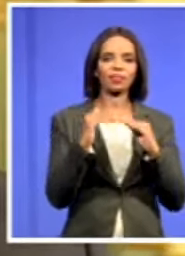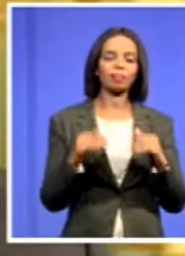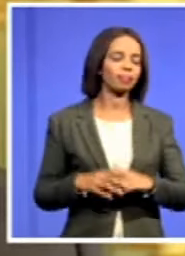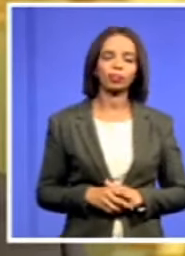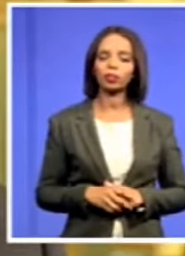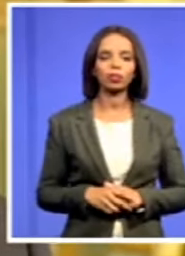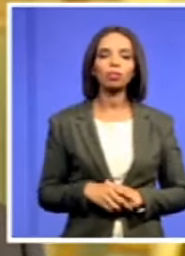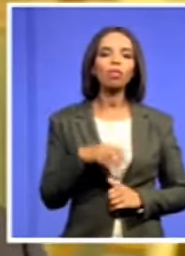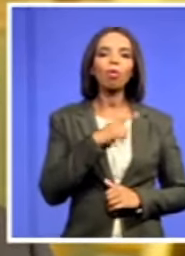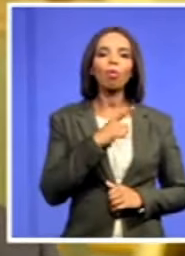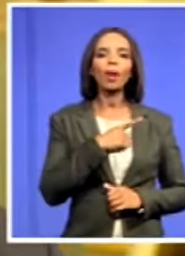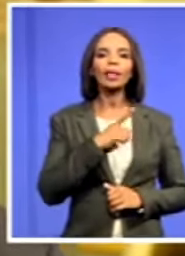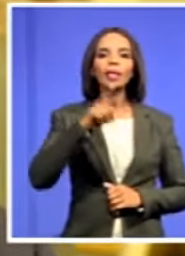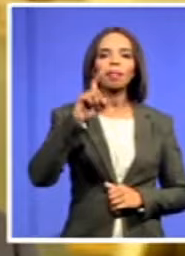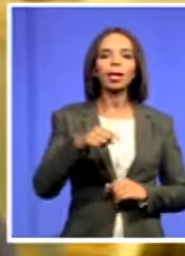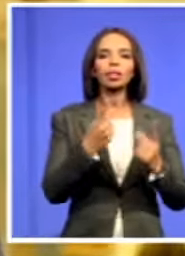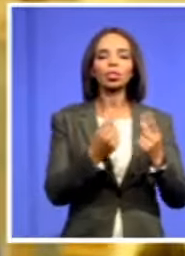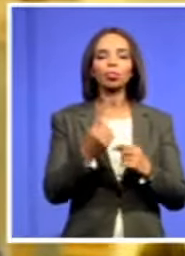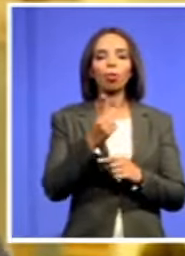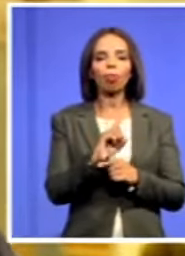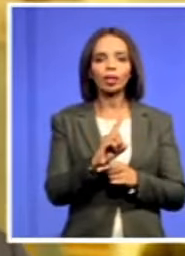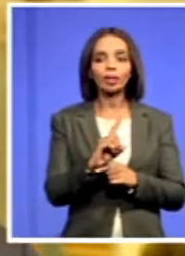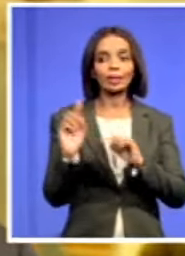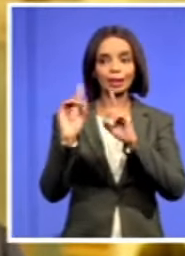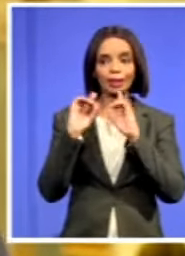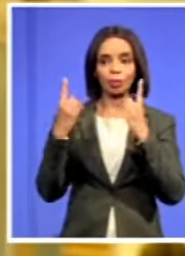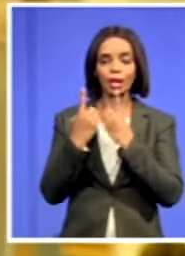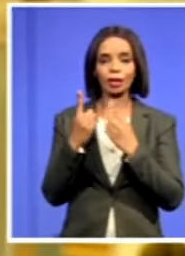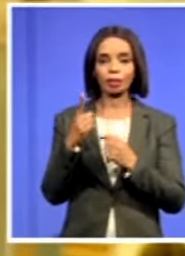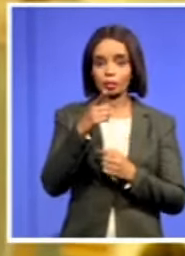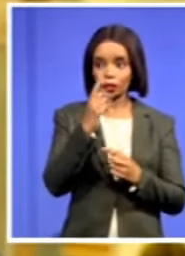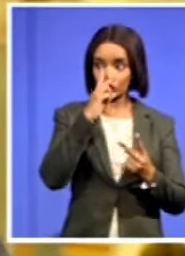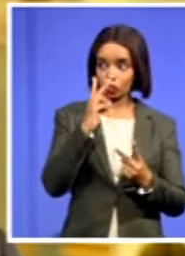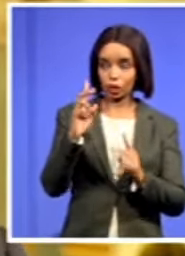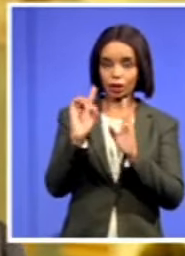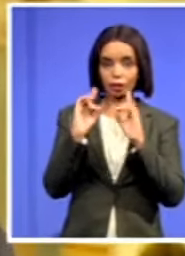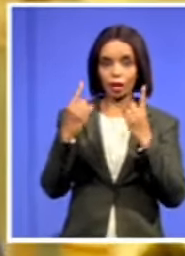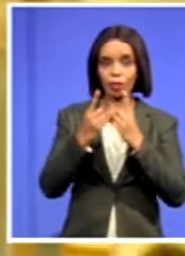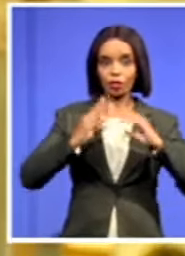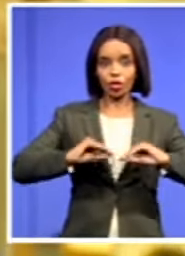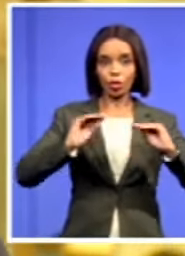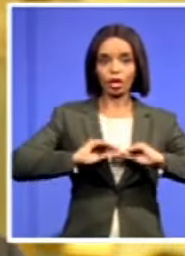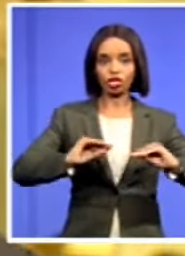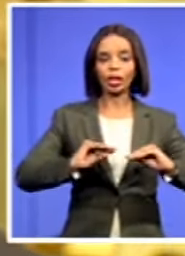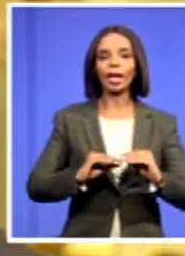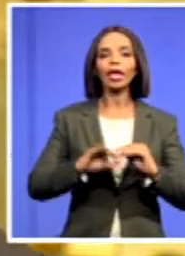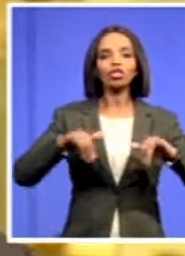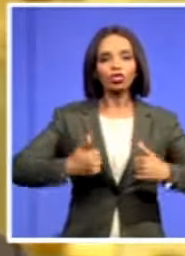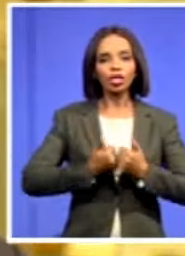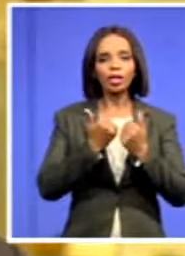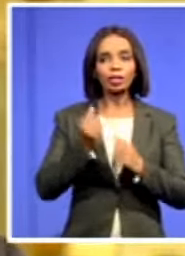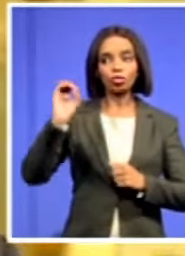the department, where if you look at the Department of Education, the challenges in that department has become